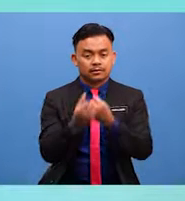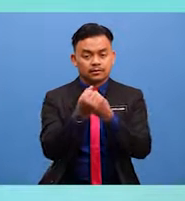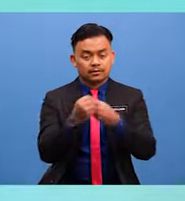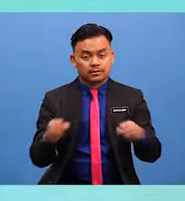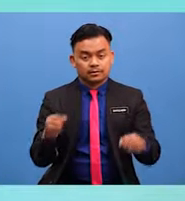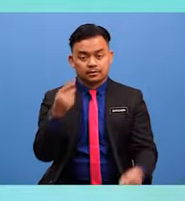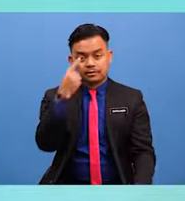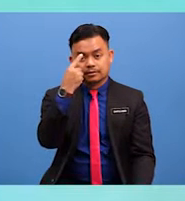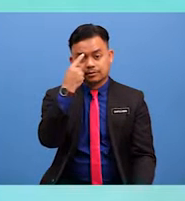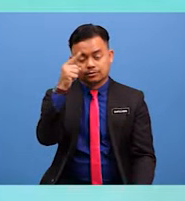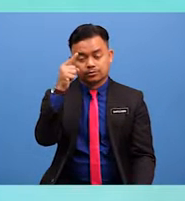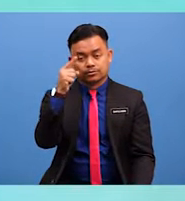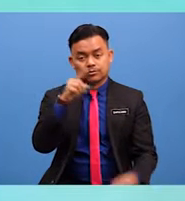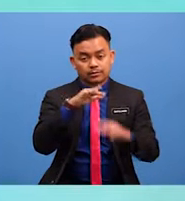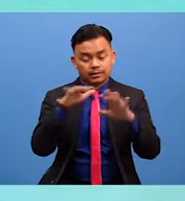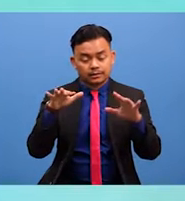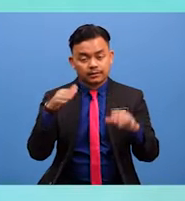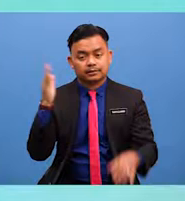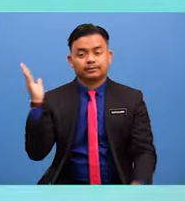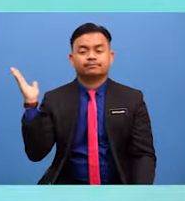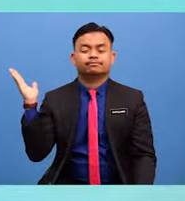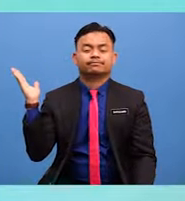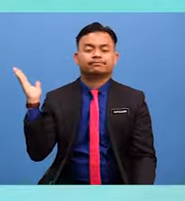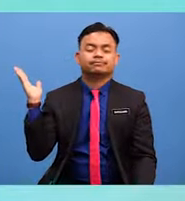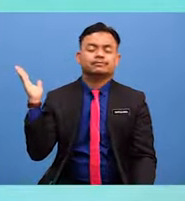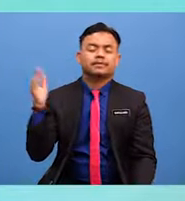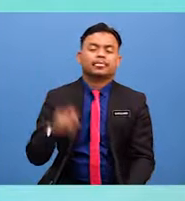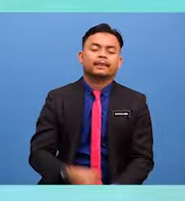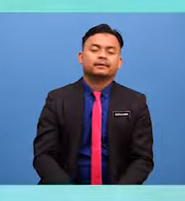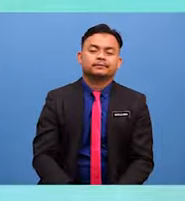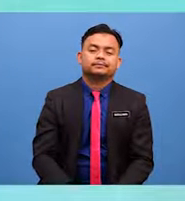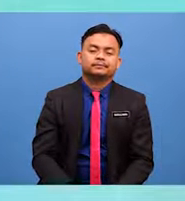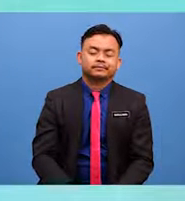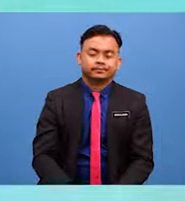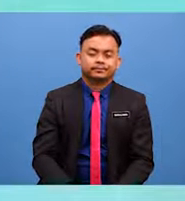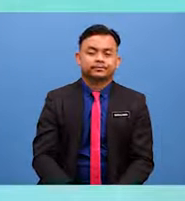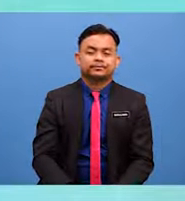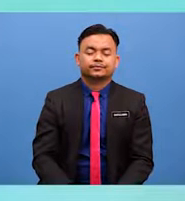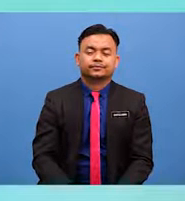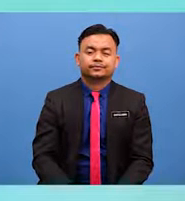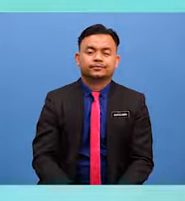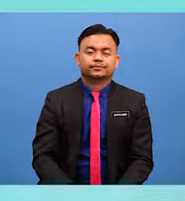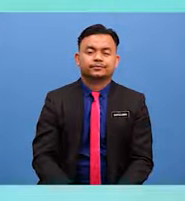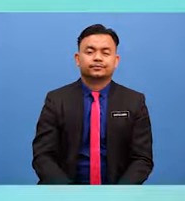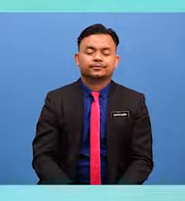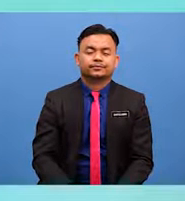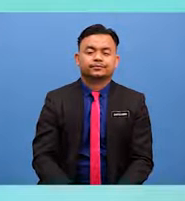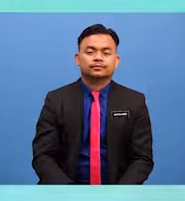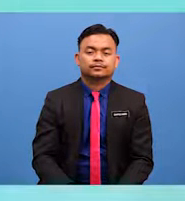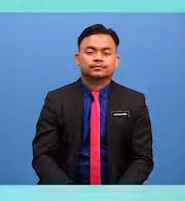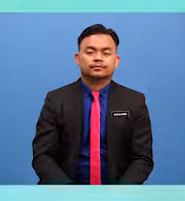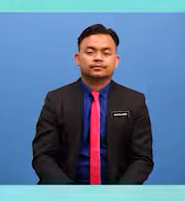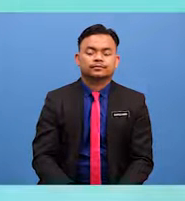next sentence? Here we go. The lack of marine protection measures in